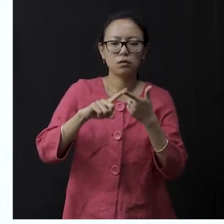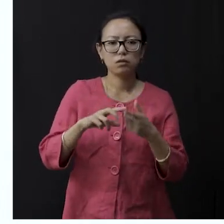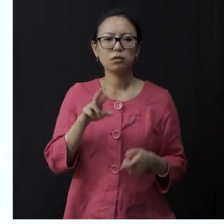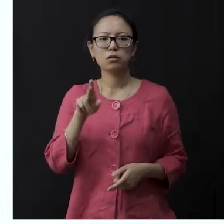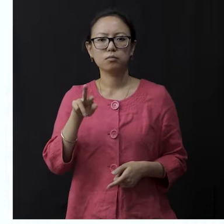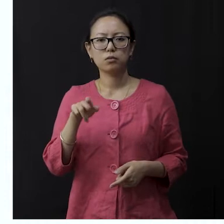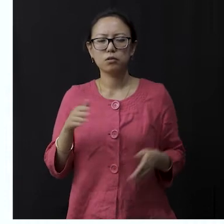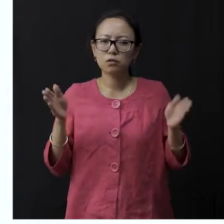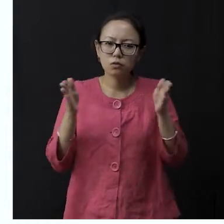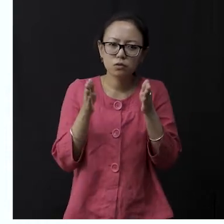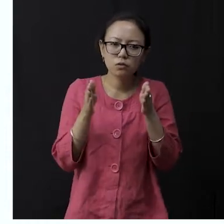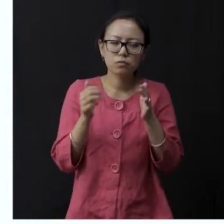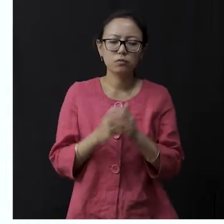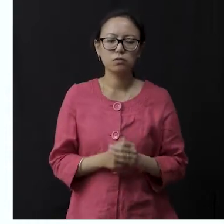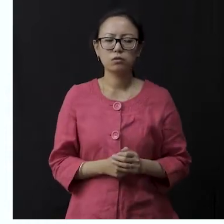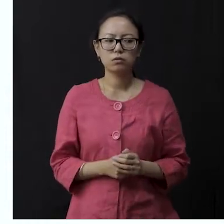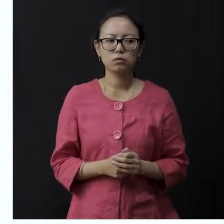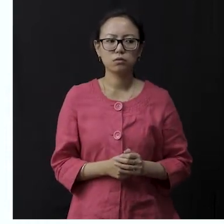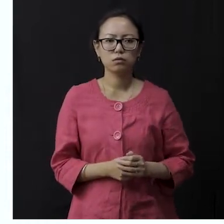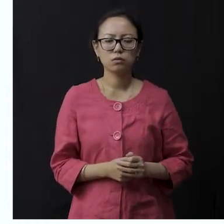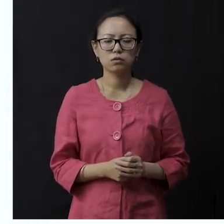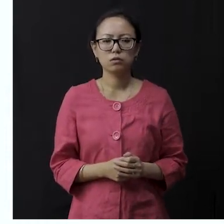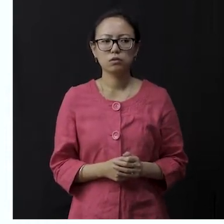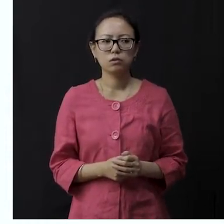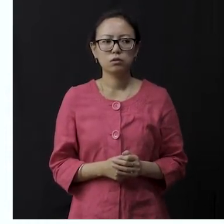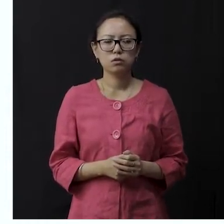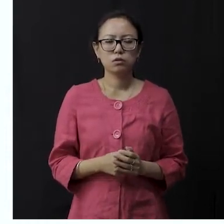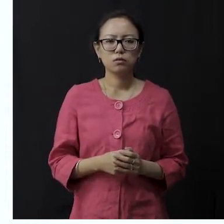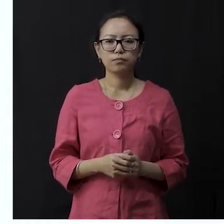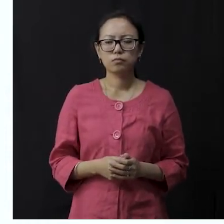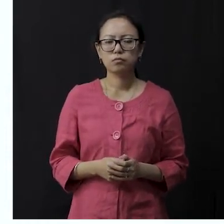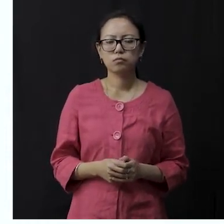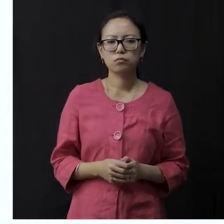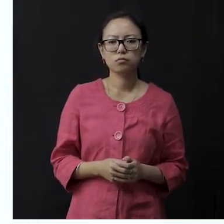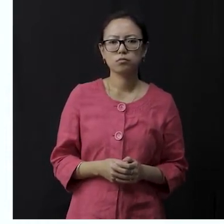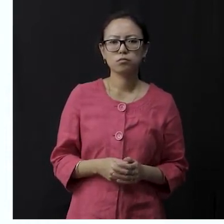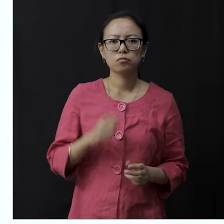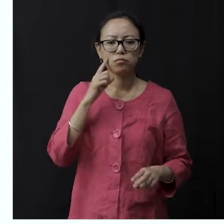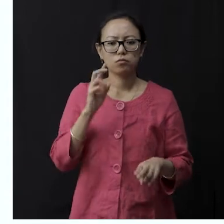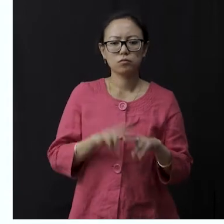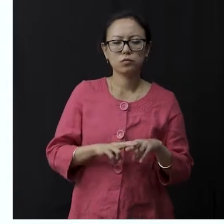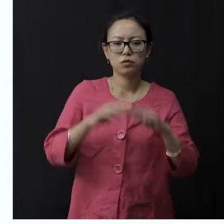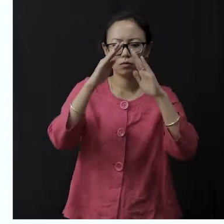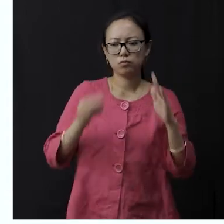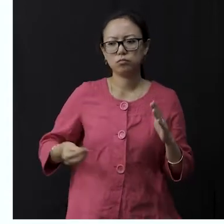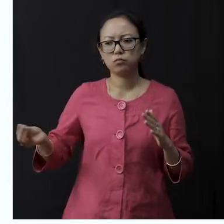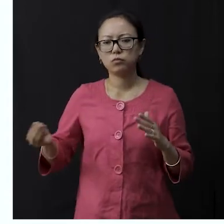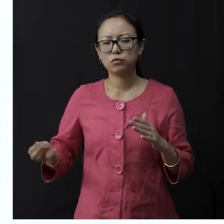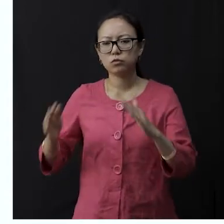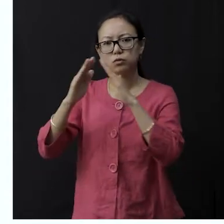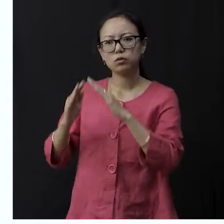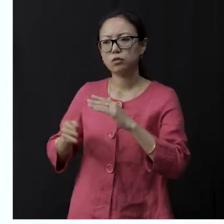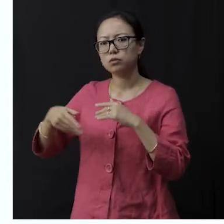someone came knocking. Knocking means we knock at the door, right? When we go to our neighbor's place, we first knock before